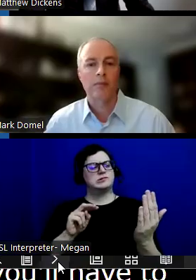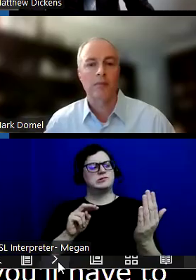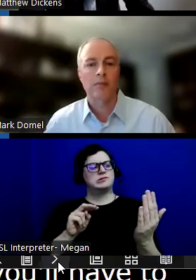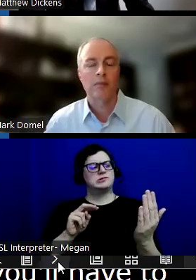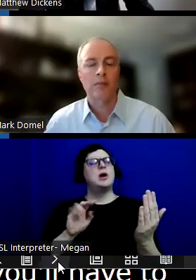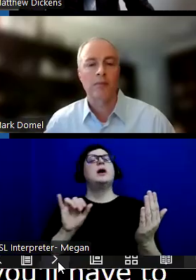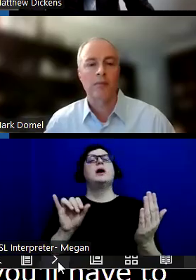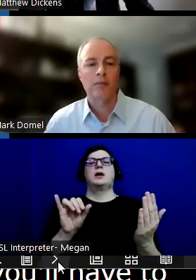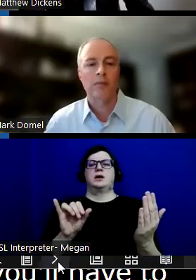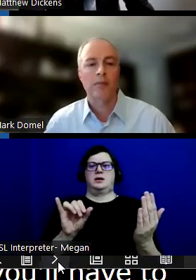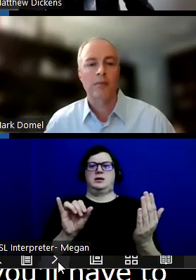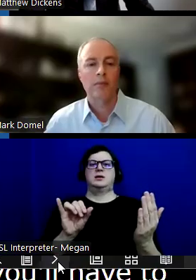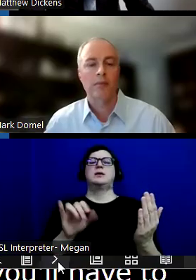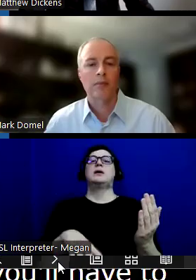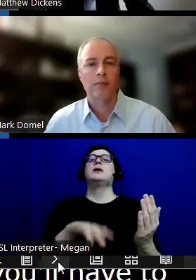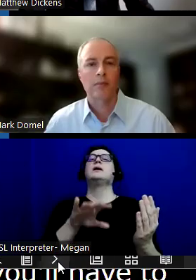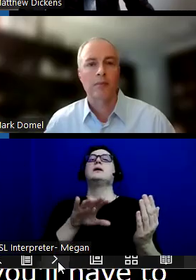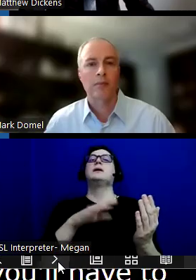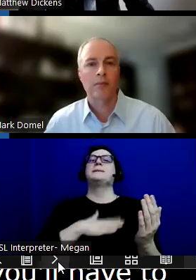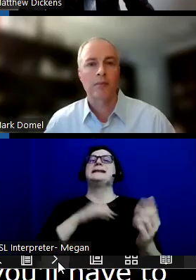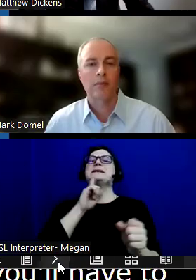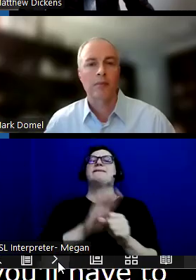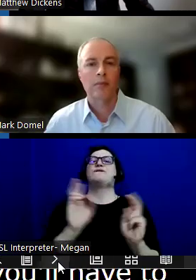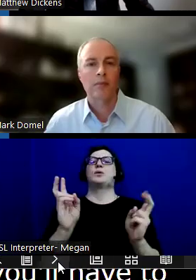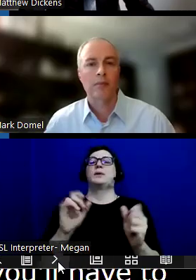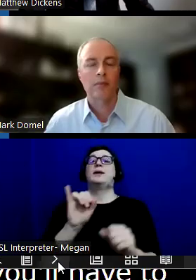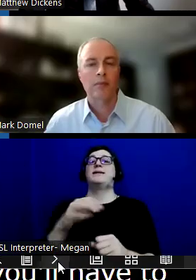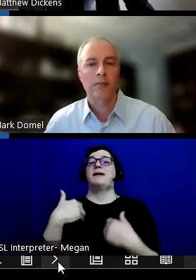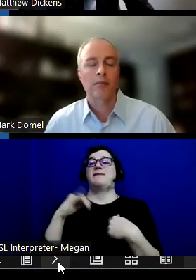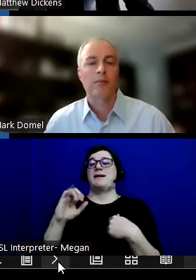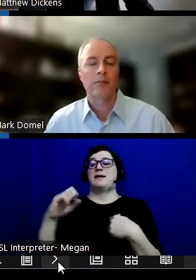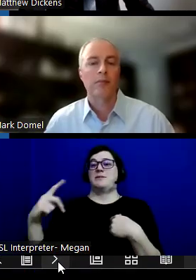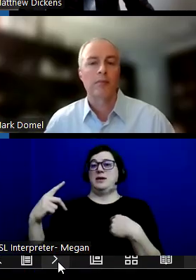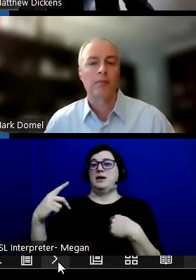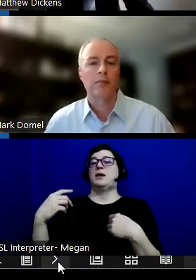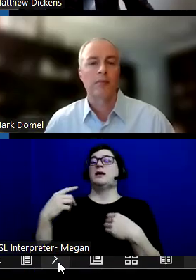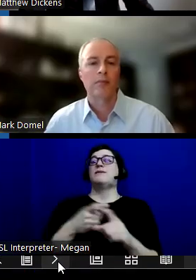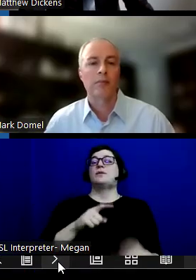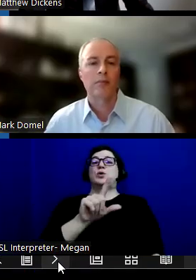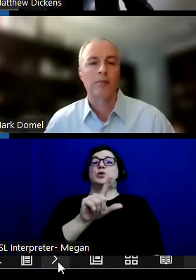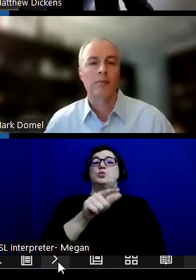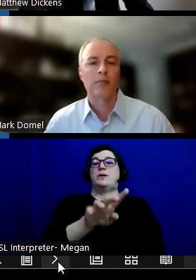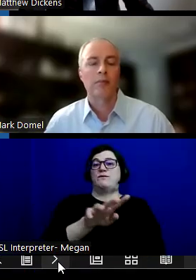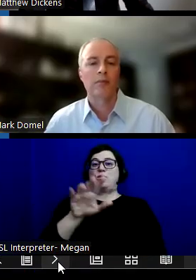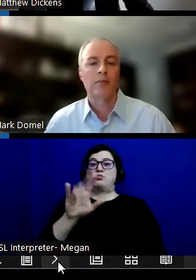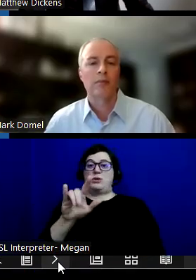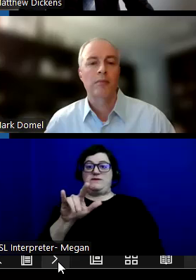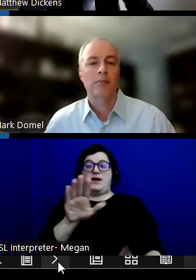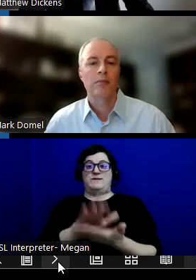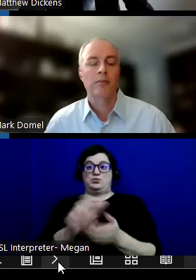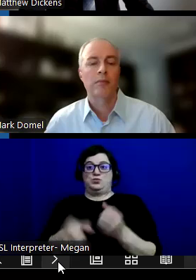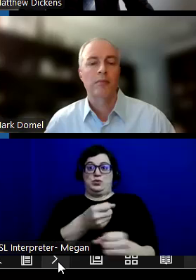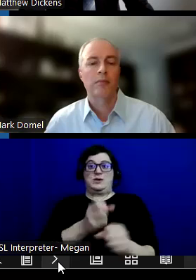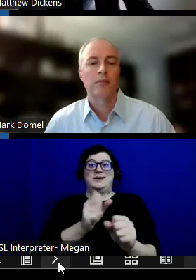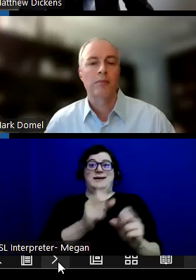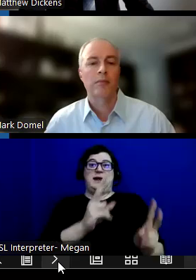Okay, please confirm. If we have an IEP from the 24-25 school year, can that information be uploaded into